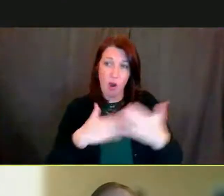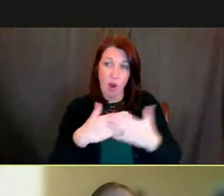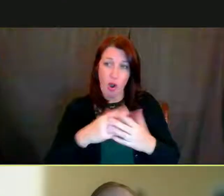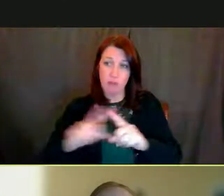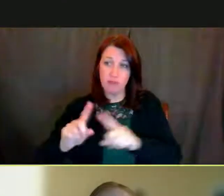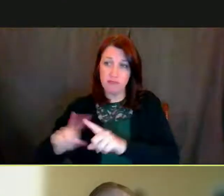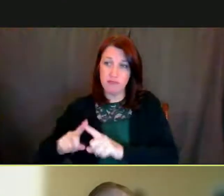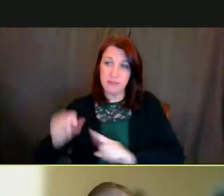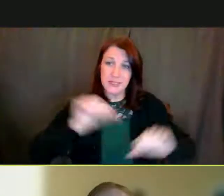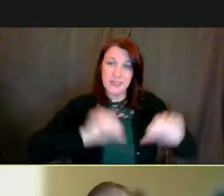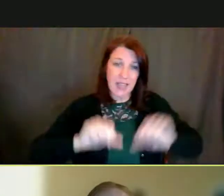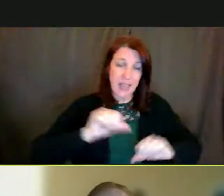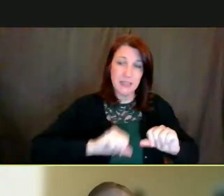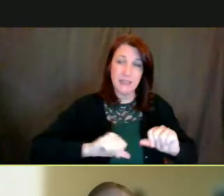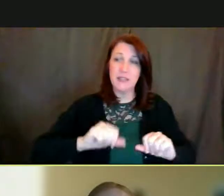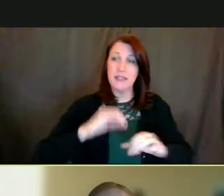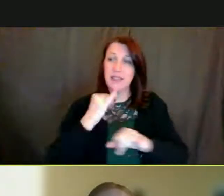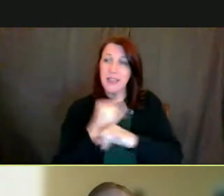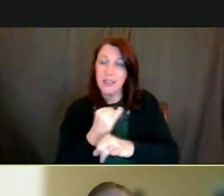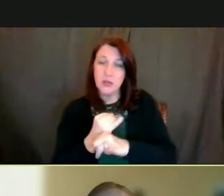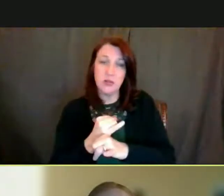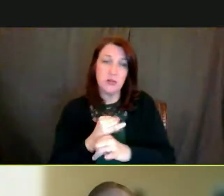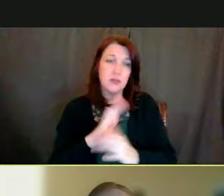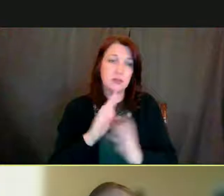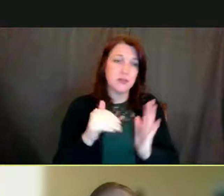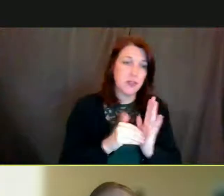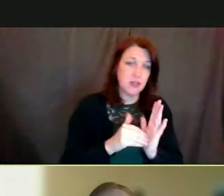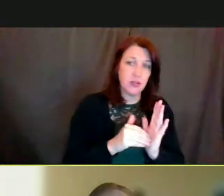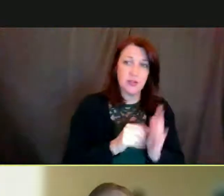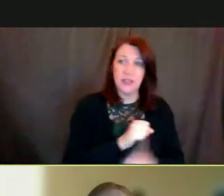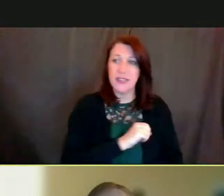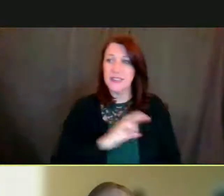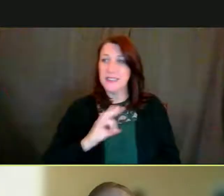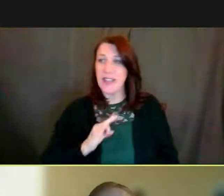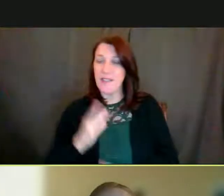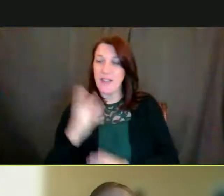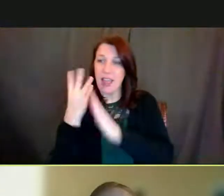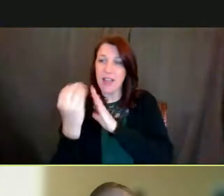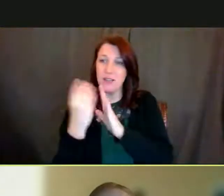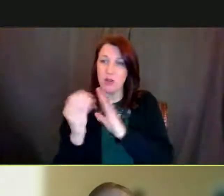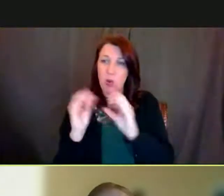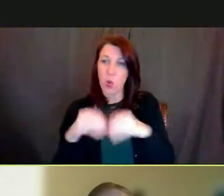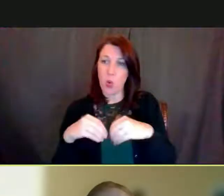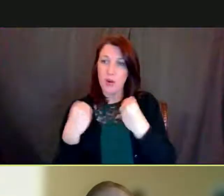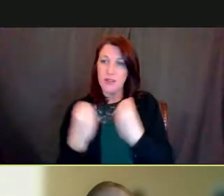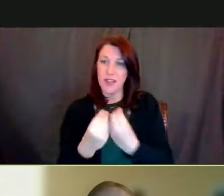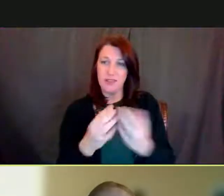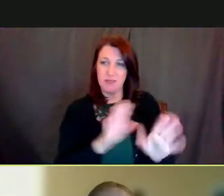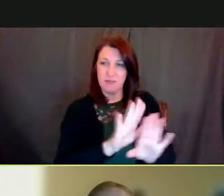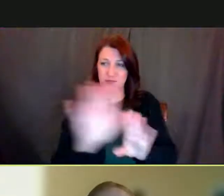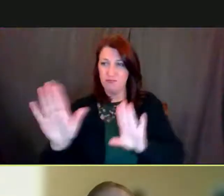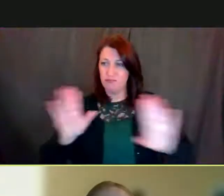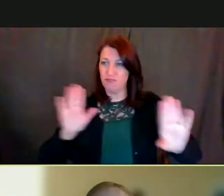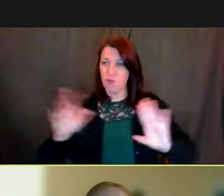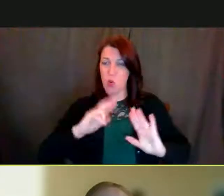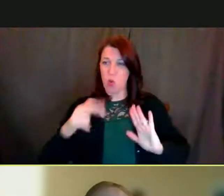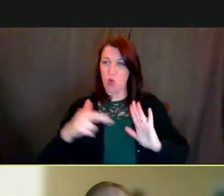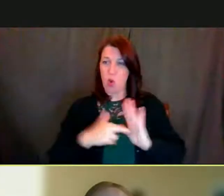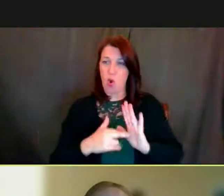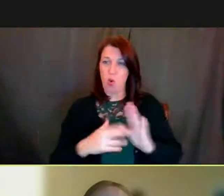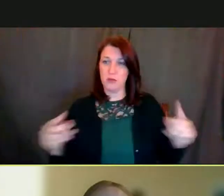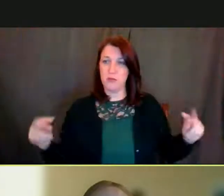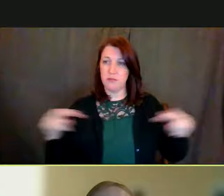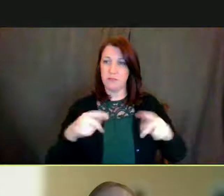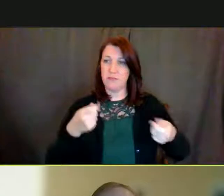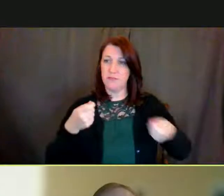all institutes and centers, and the NIH staff and external organizations who will all have roles to play related to data management and sharing.